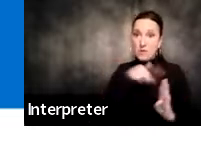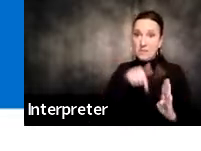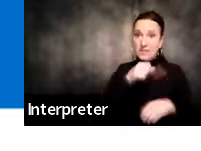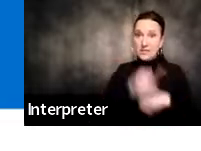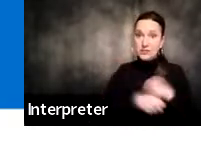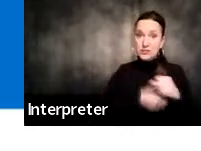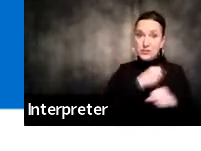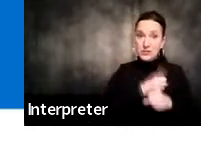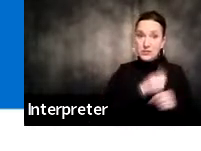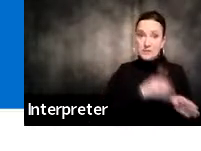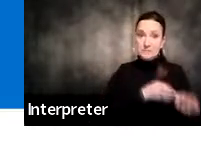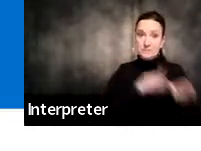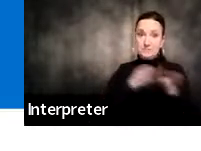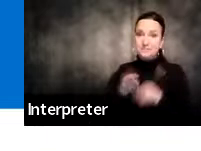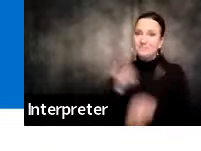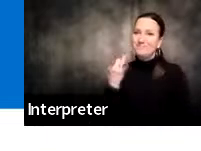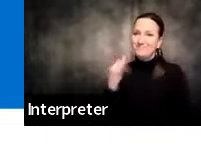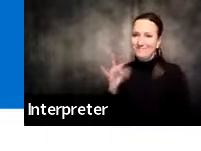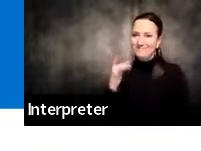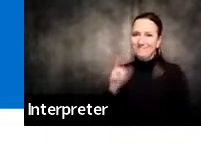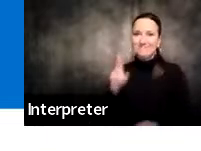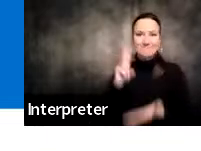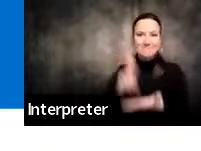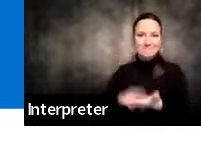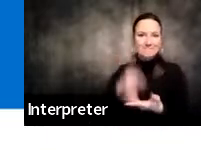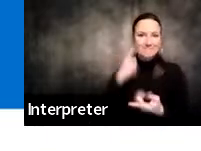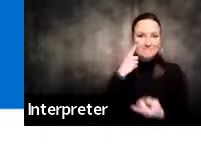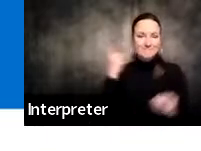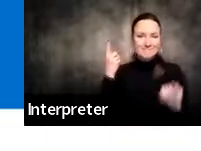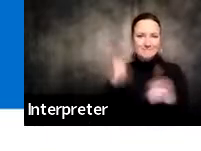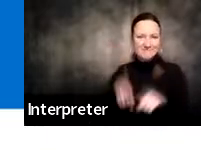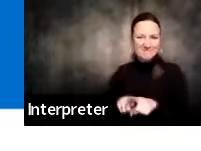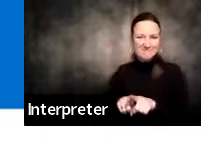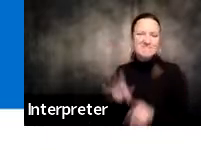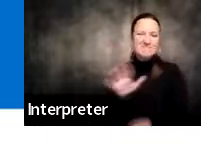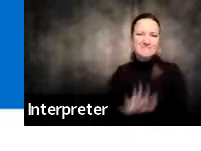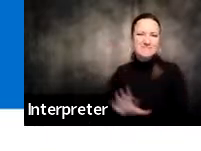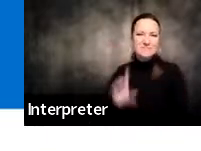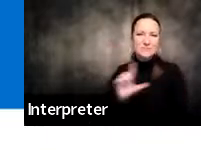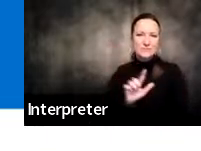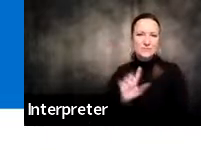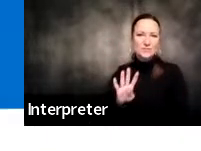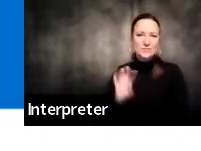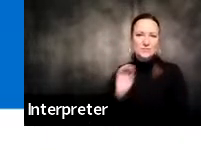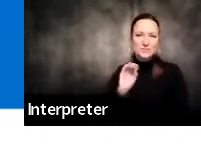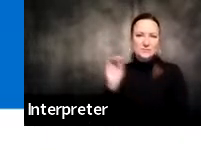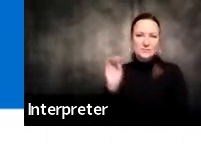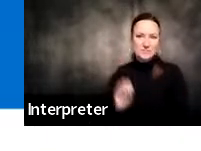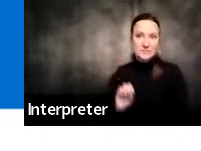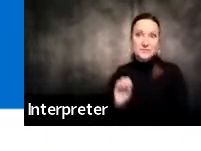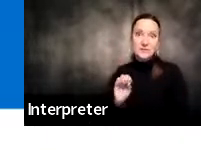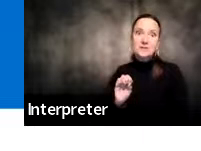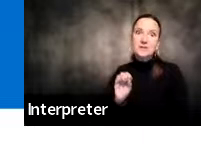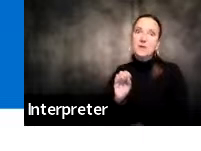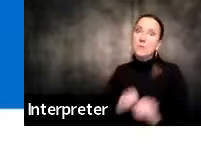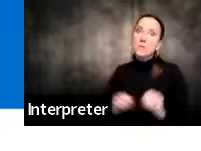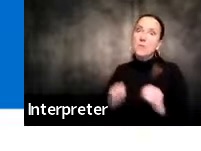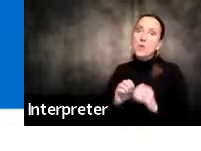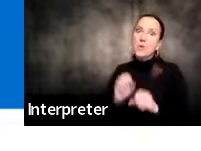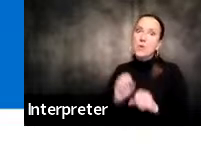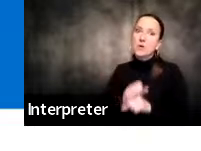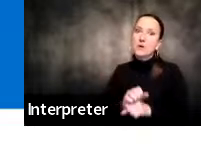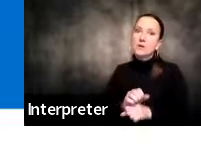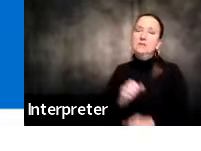now we have 18 signed agreements, so we're at about 24%. So we have a long way to go. The minimum that